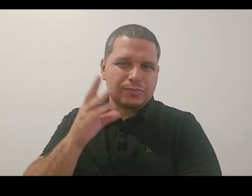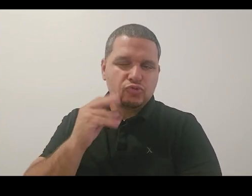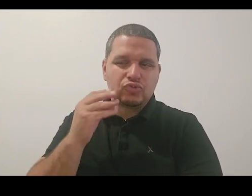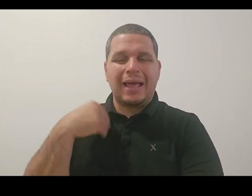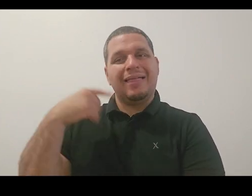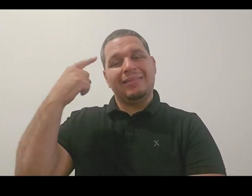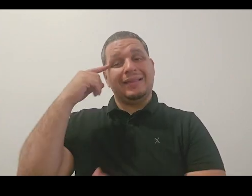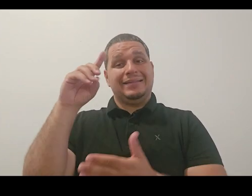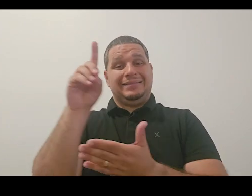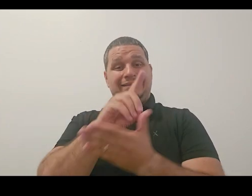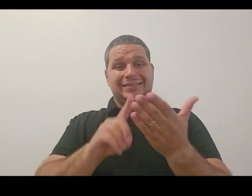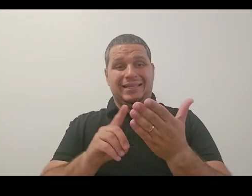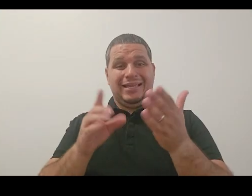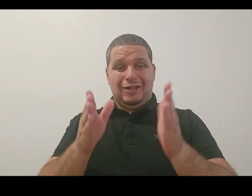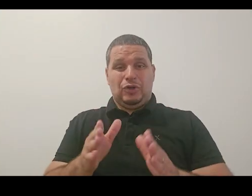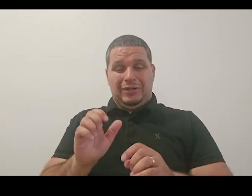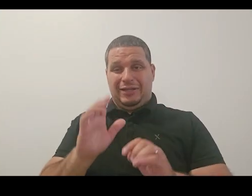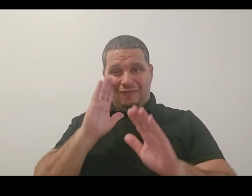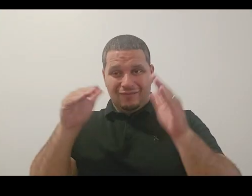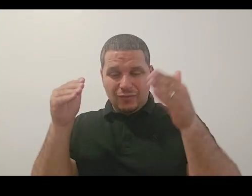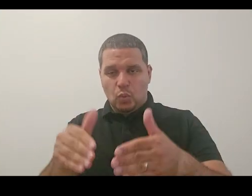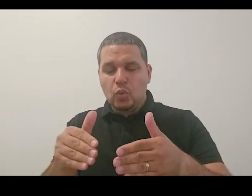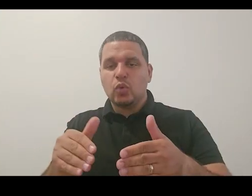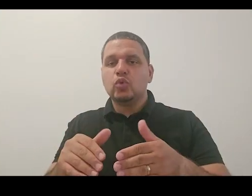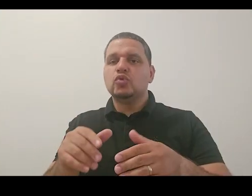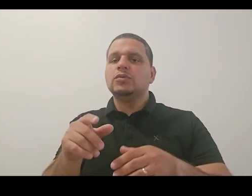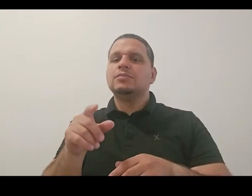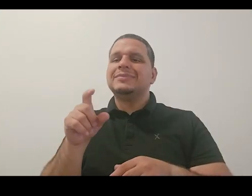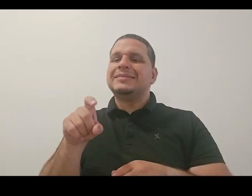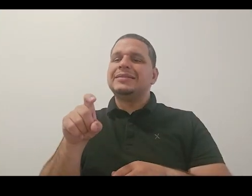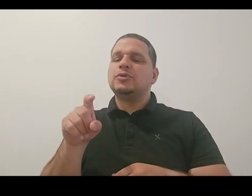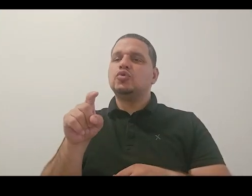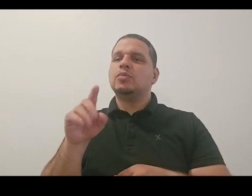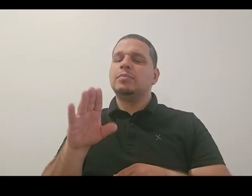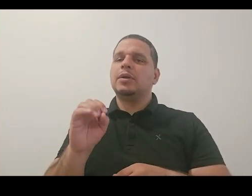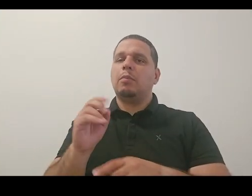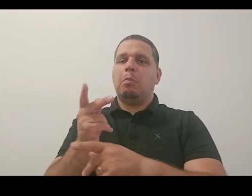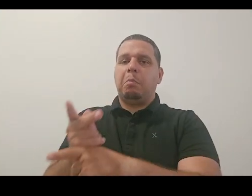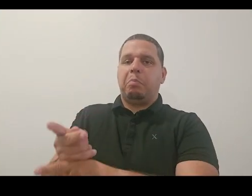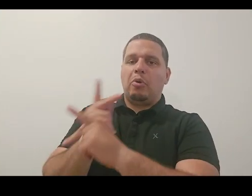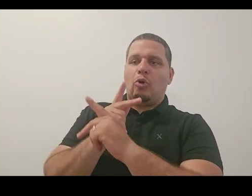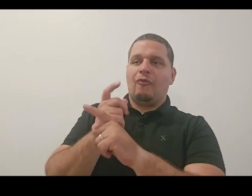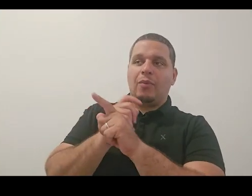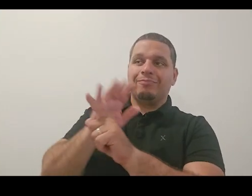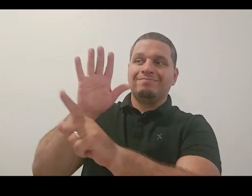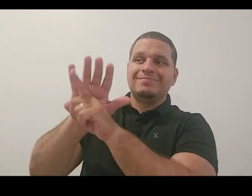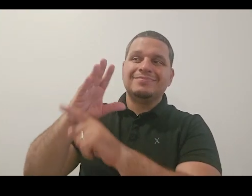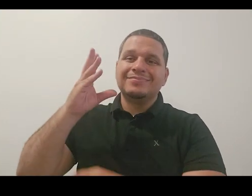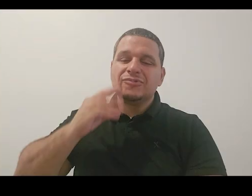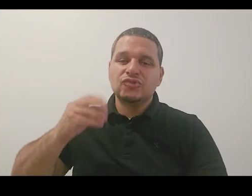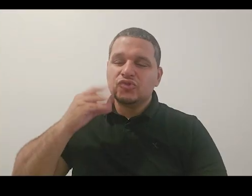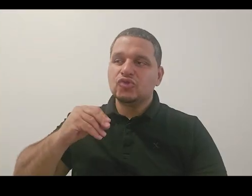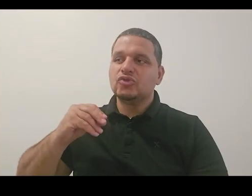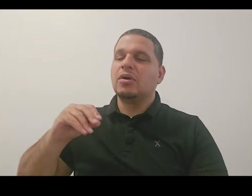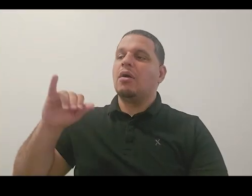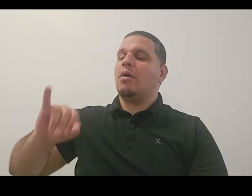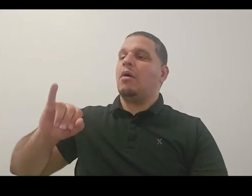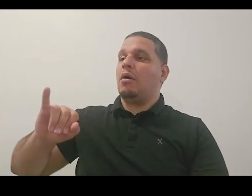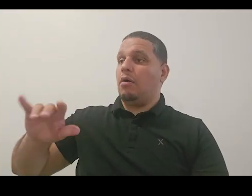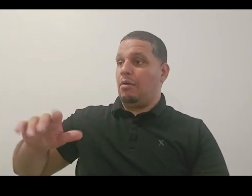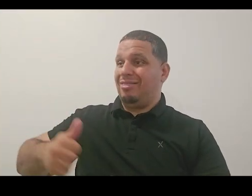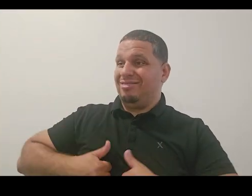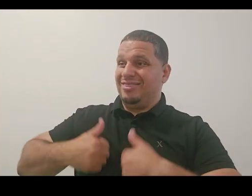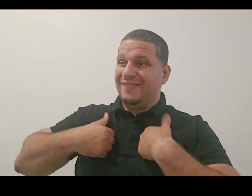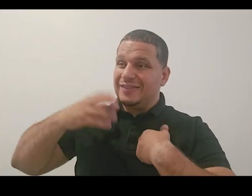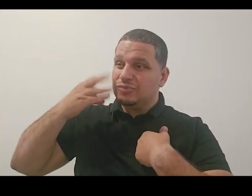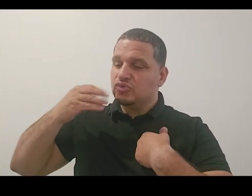that designers really need to focus on, and design in general needs to be really borrowing from the expertise that's